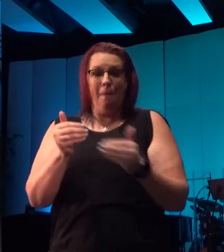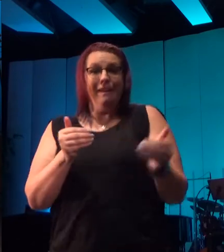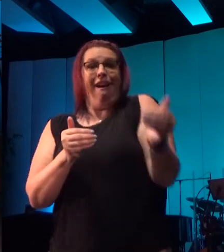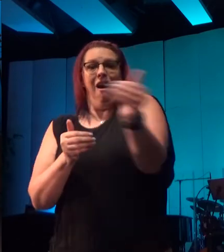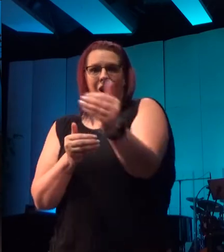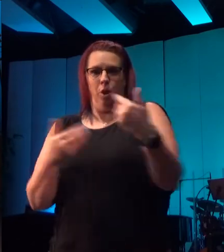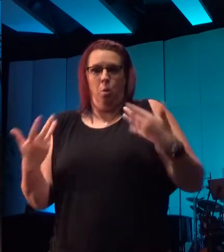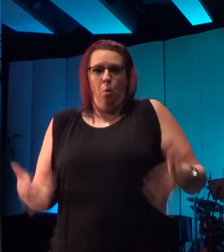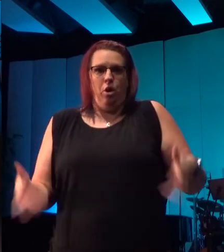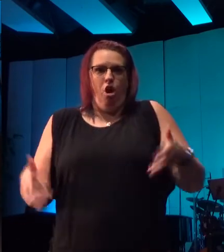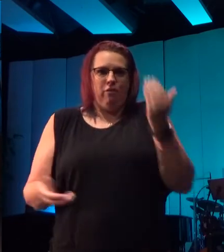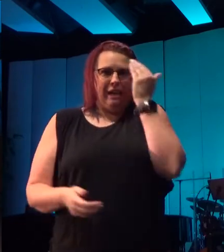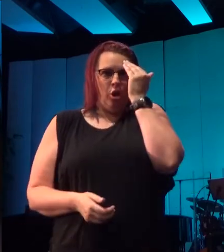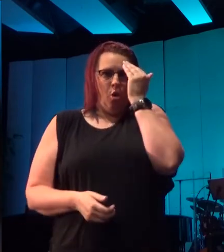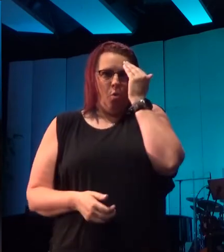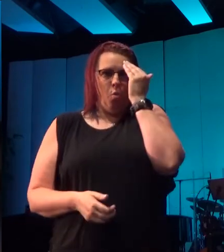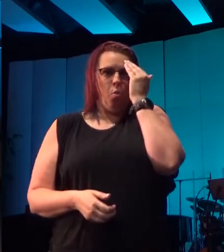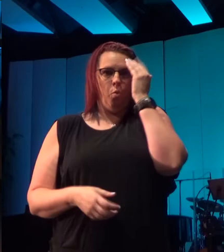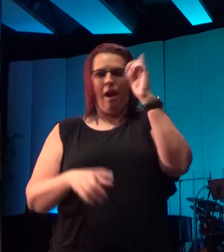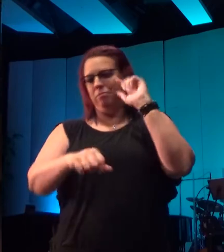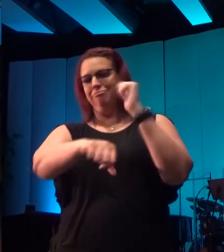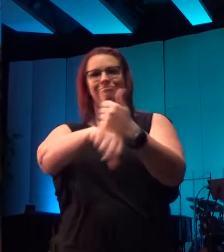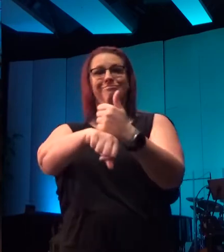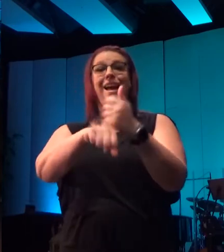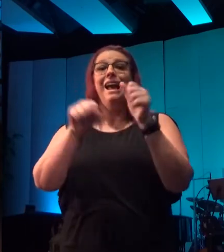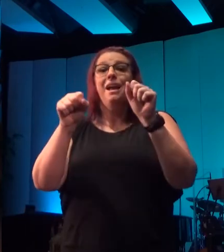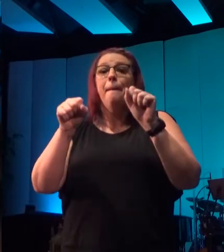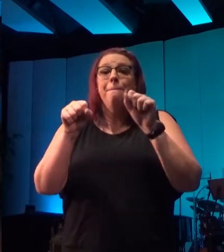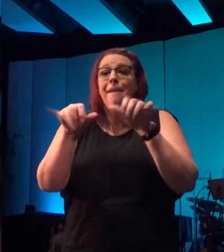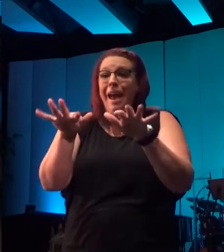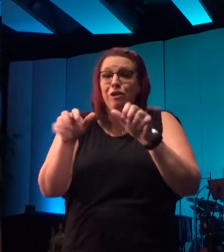and create serendipity and magic and can